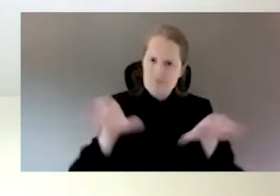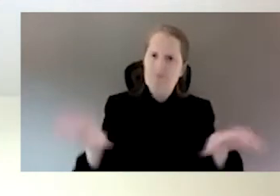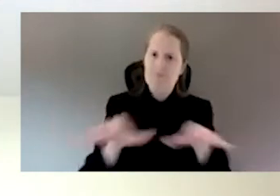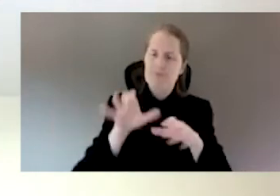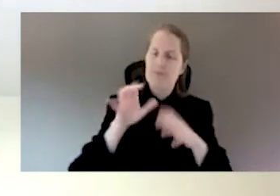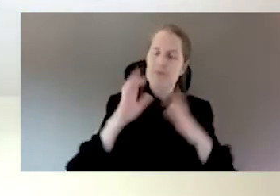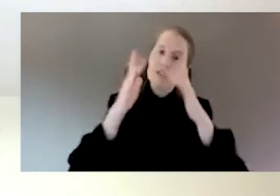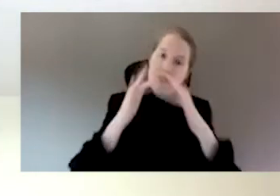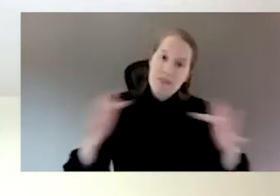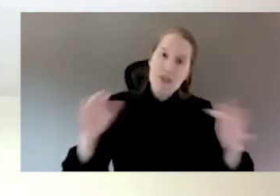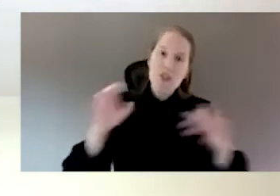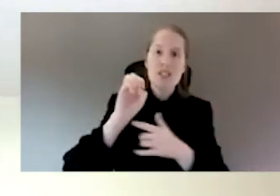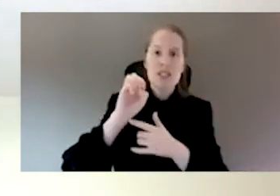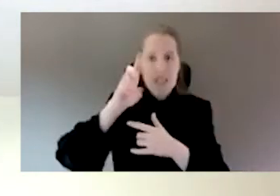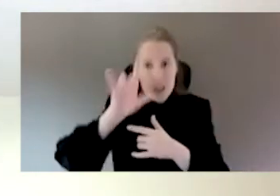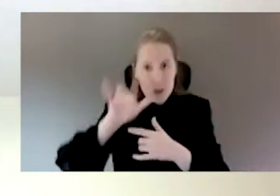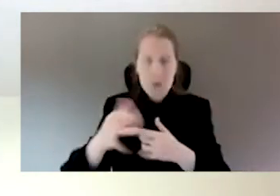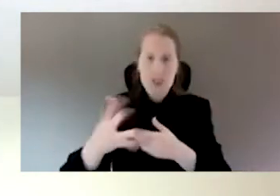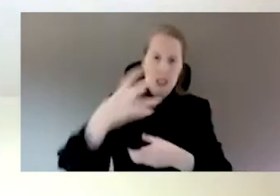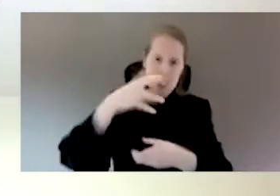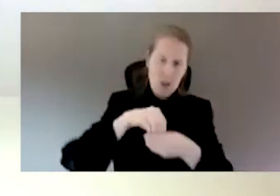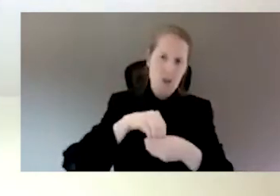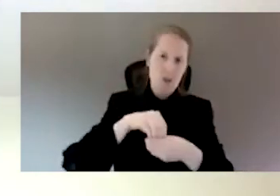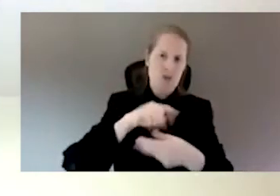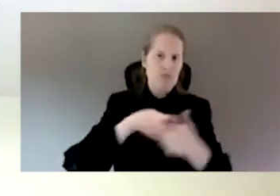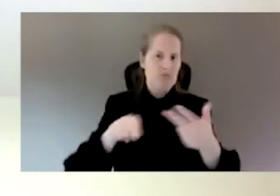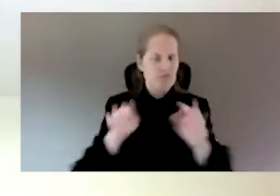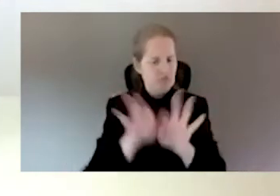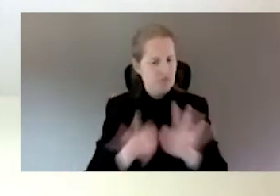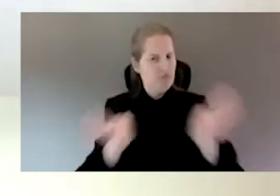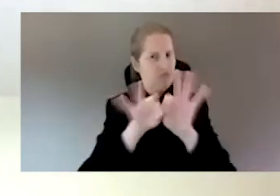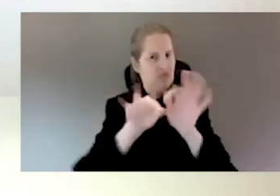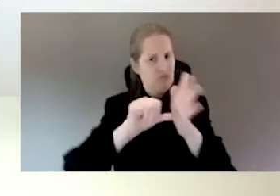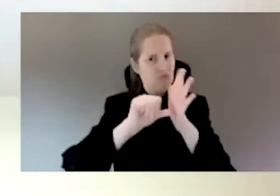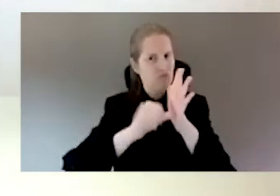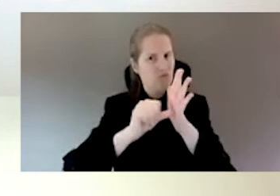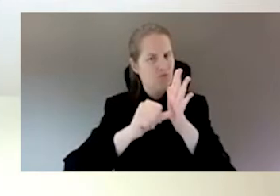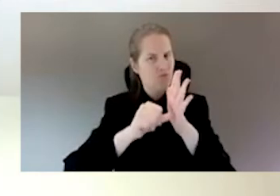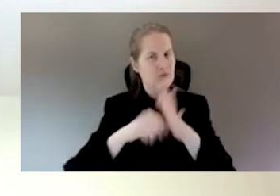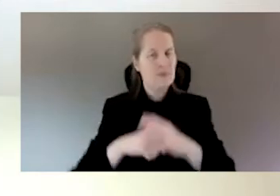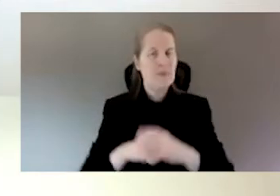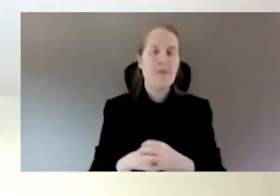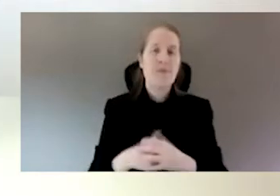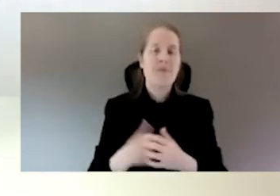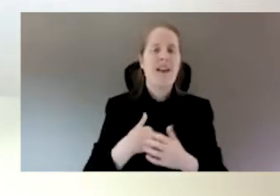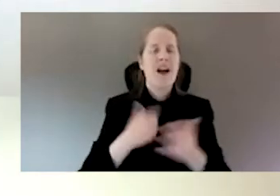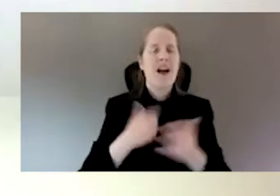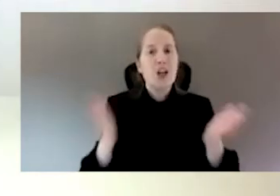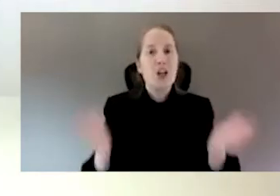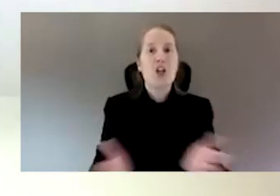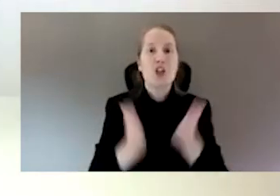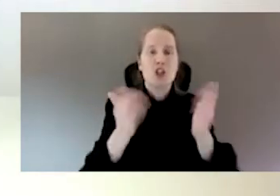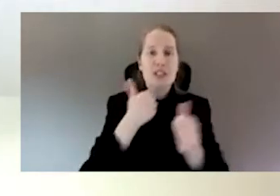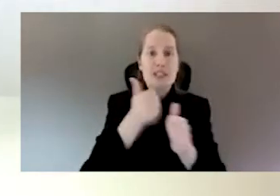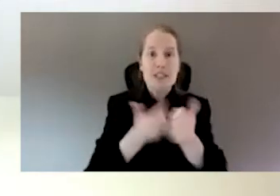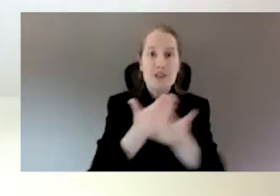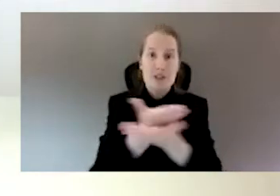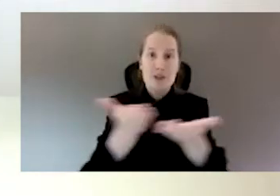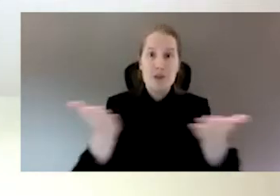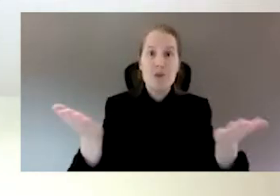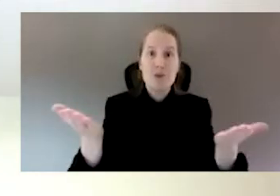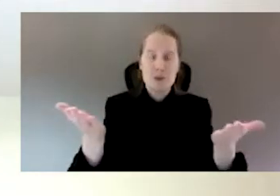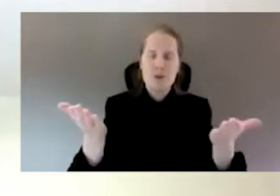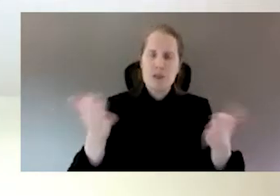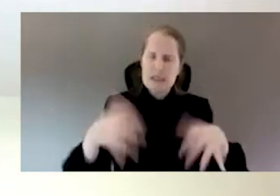of diversity, equity, and inclusion as a high priority. I really strongly encourage each and every one of you